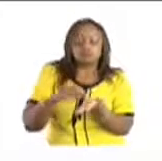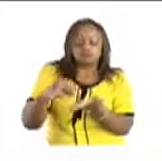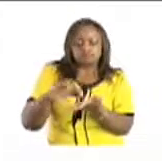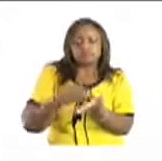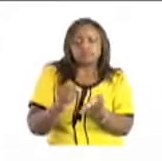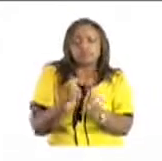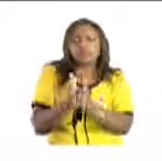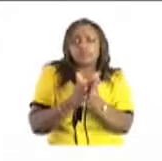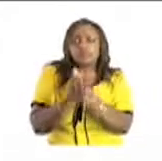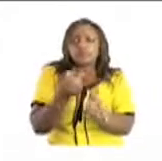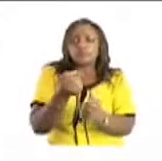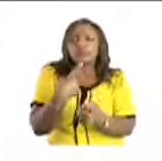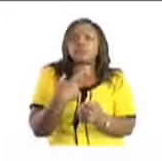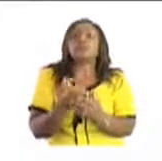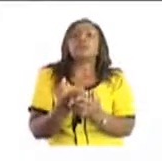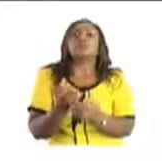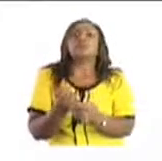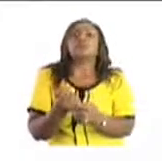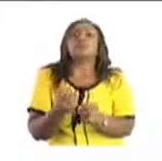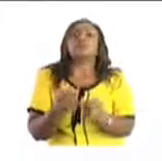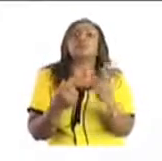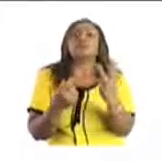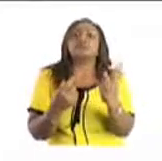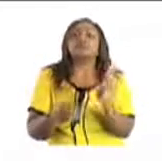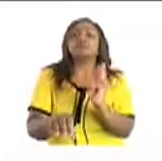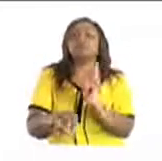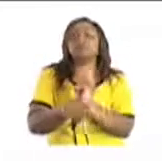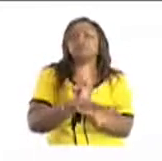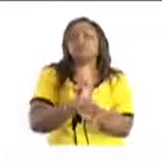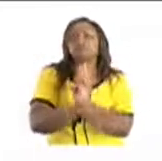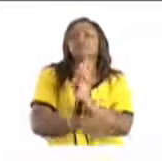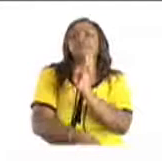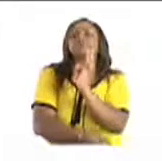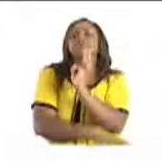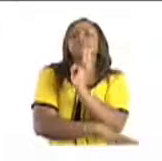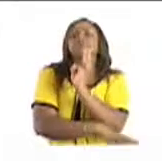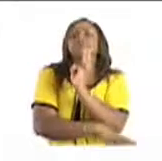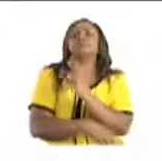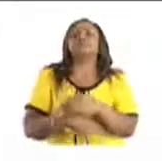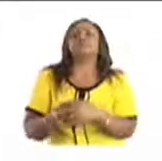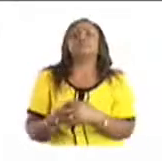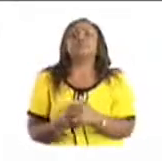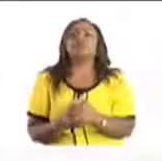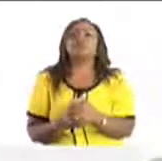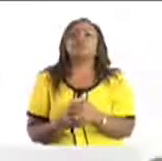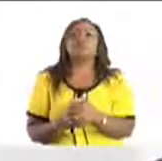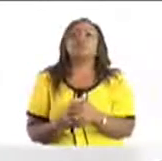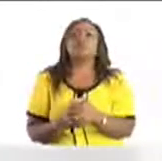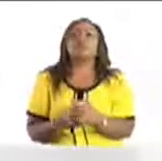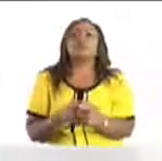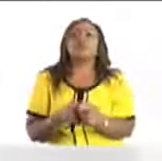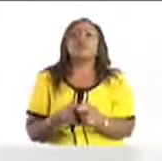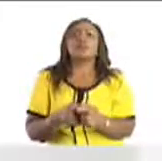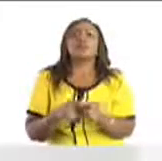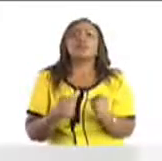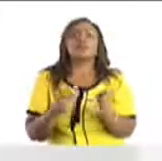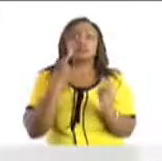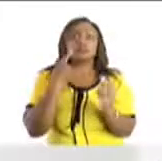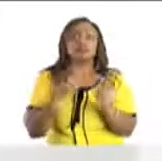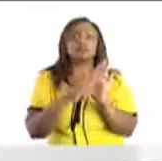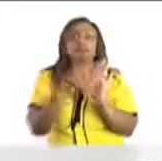the nuts, fruits and vegetables. Now let's look on the board